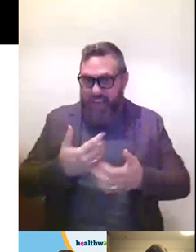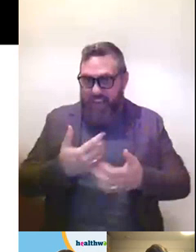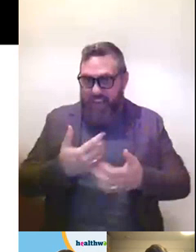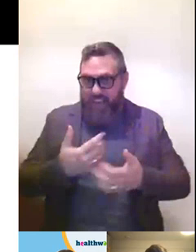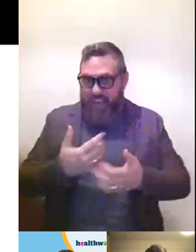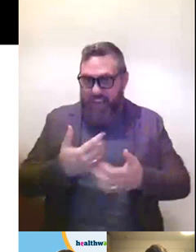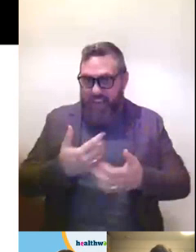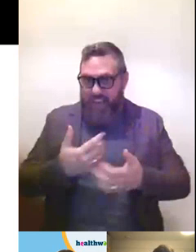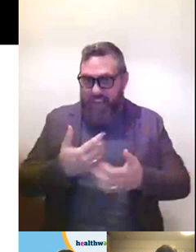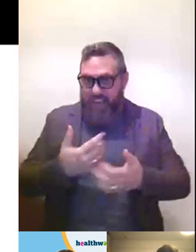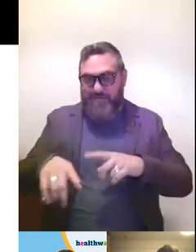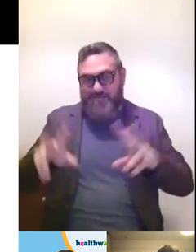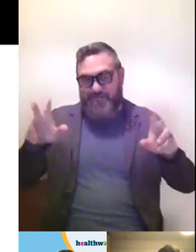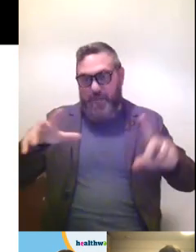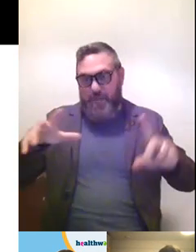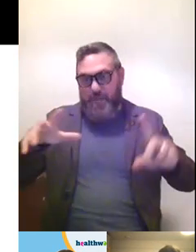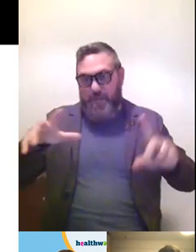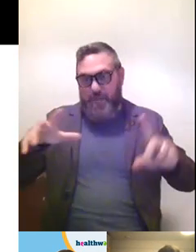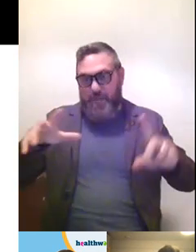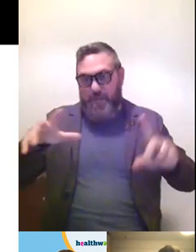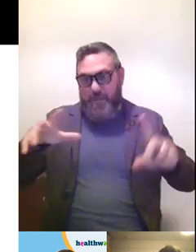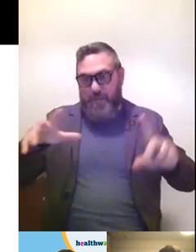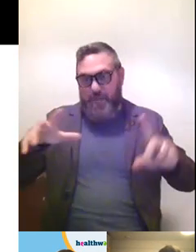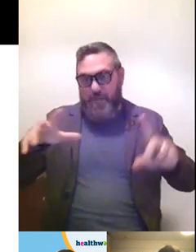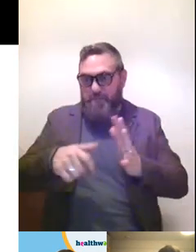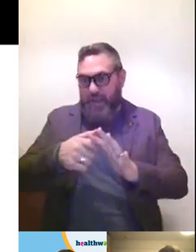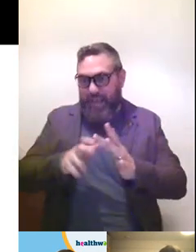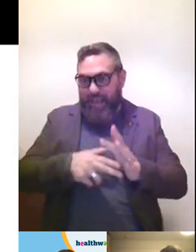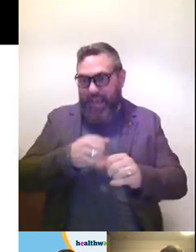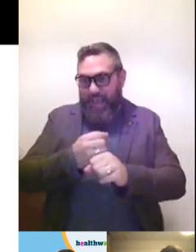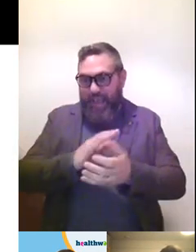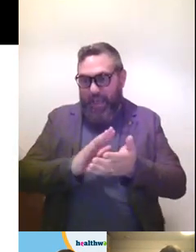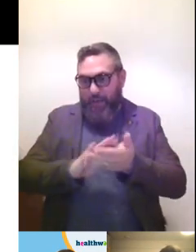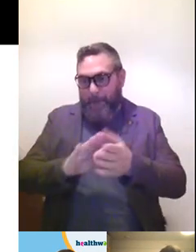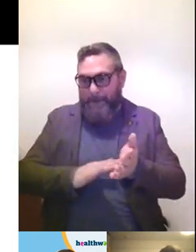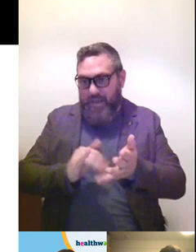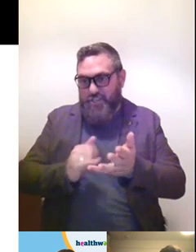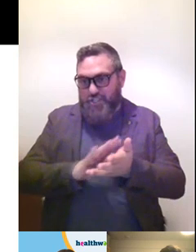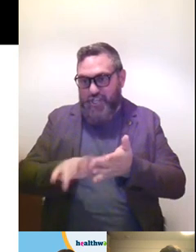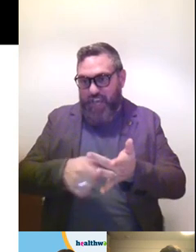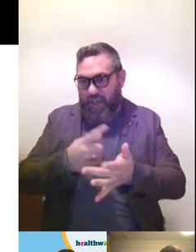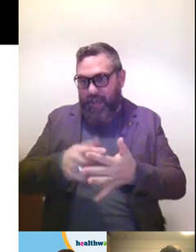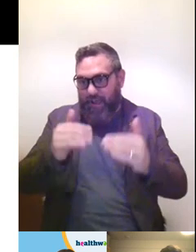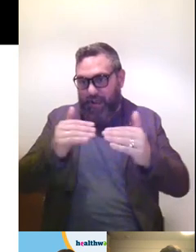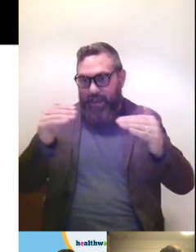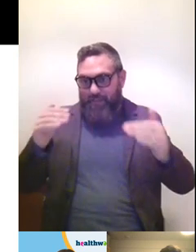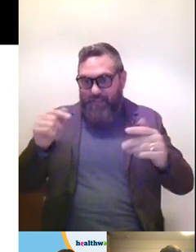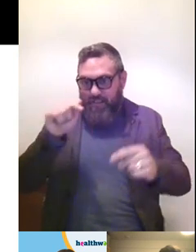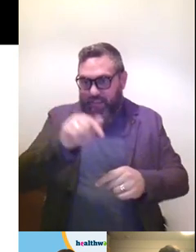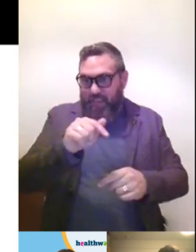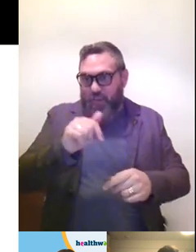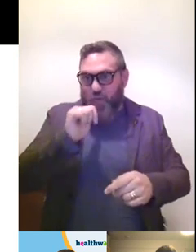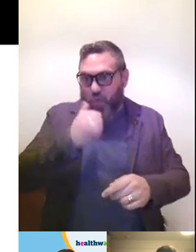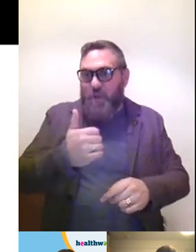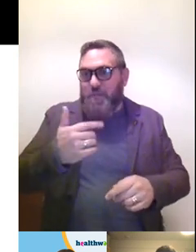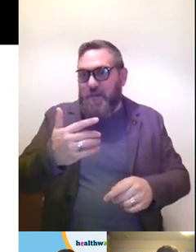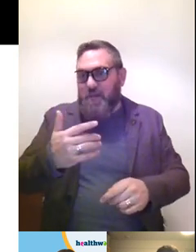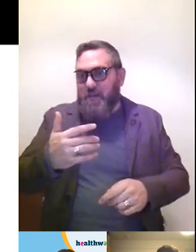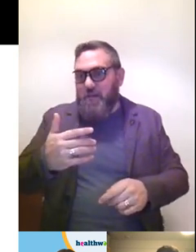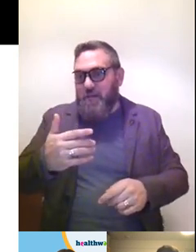call place level, which is Buckinghamshire level. And I think for me, that is going to be the focus of